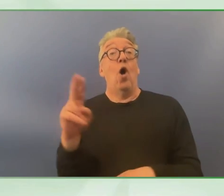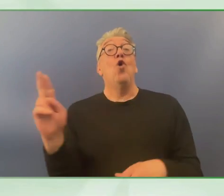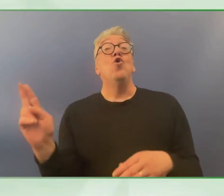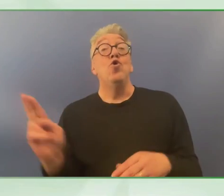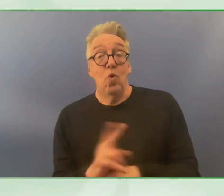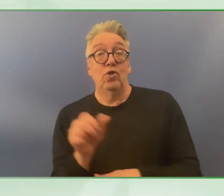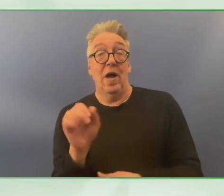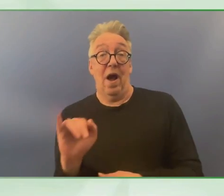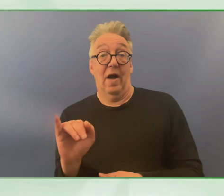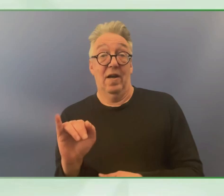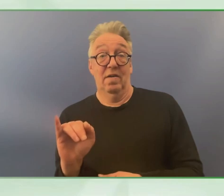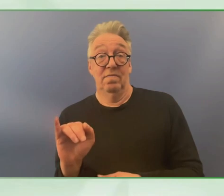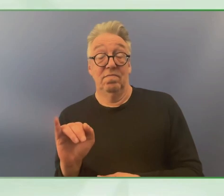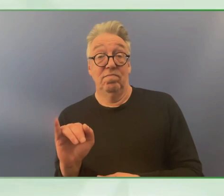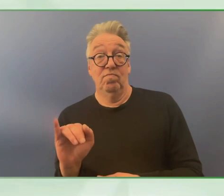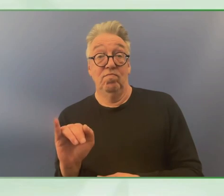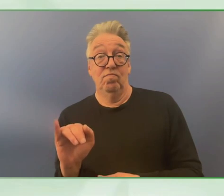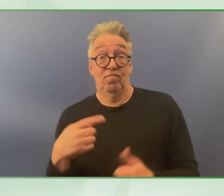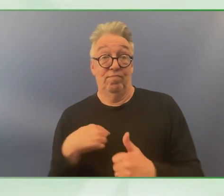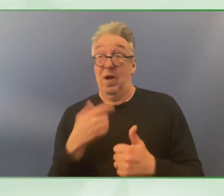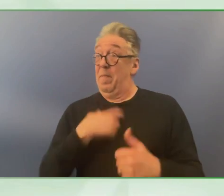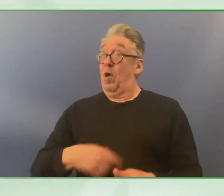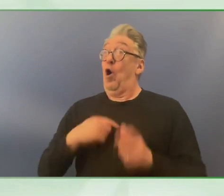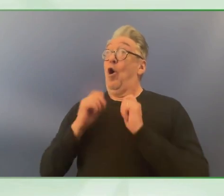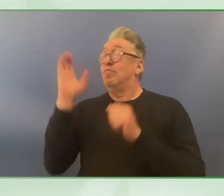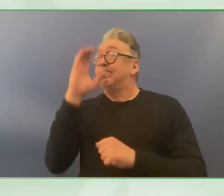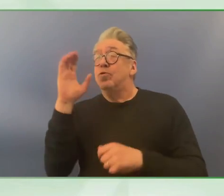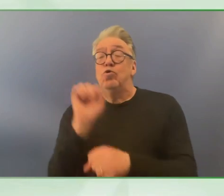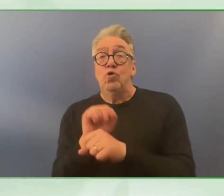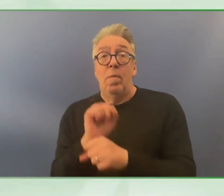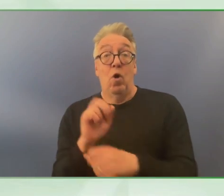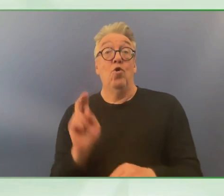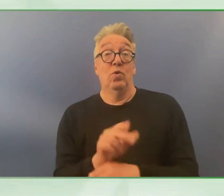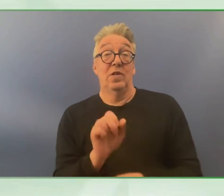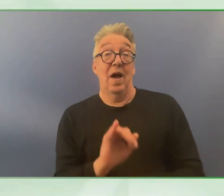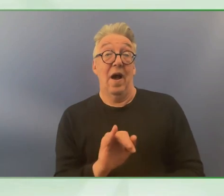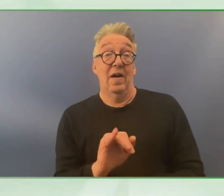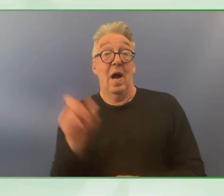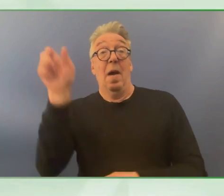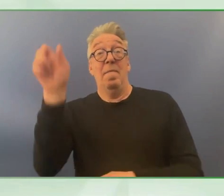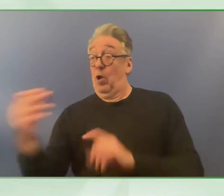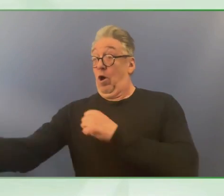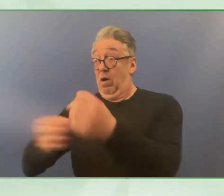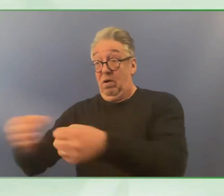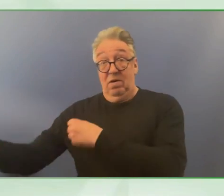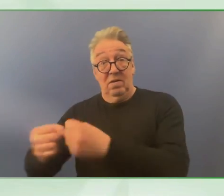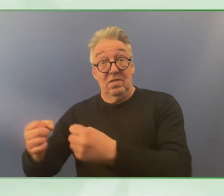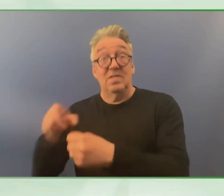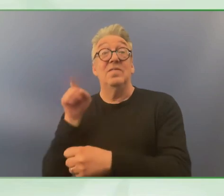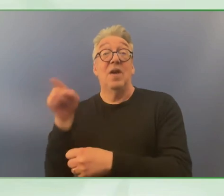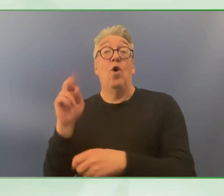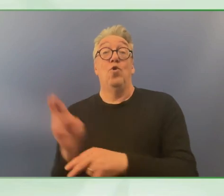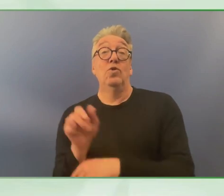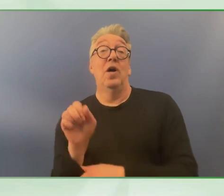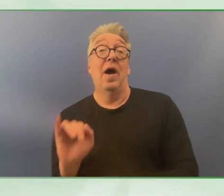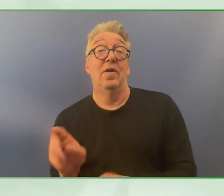applicants themselves. That training that was talked about is really important of how to use it effectively. I was actually recently at